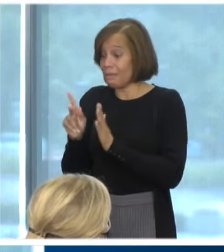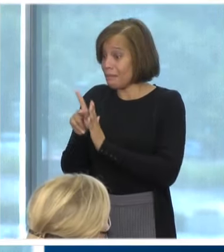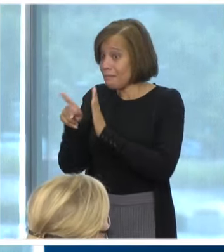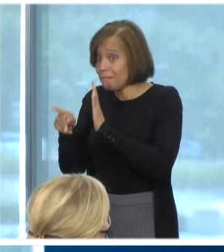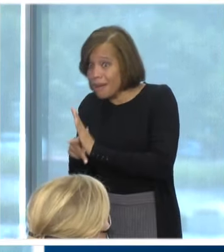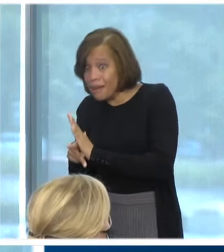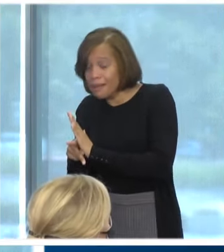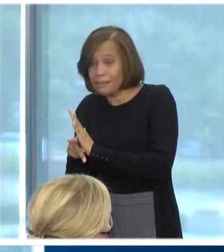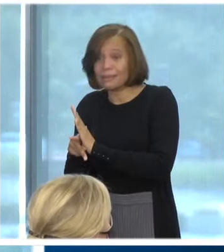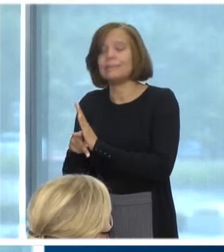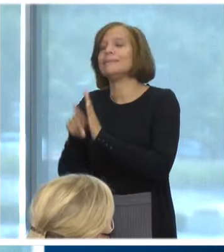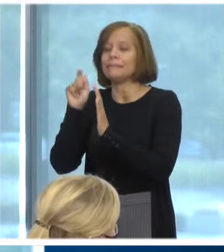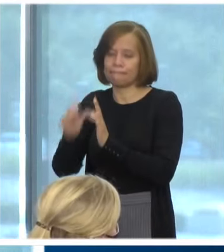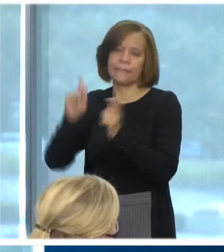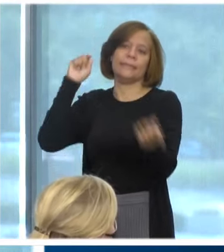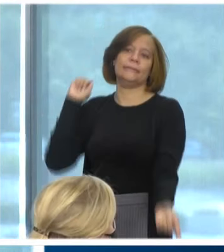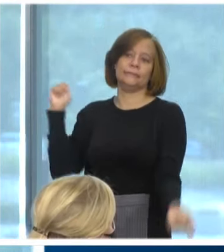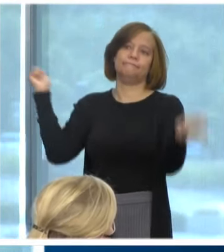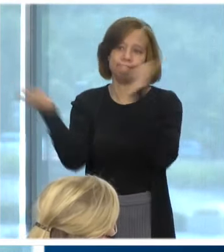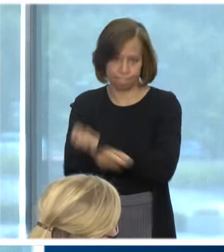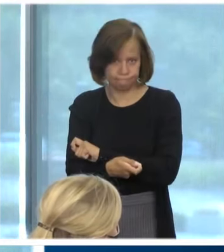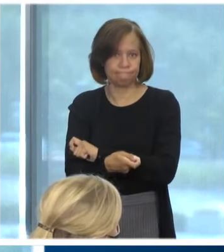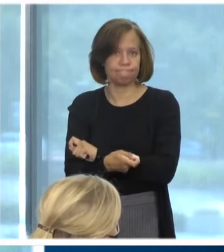we needed to change the policy.